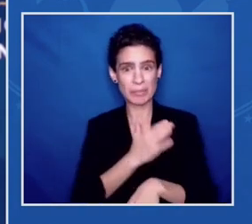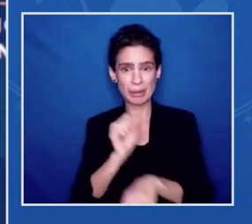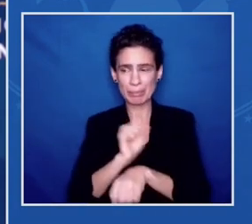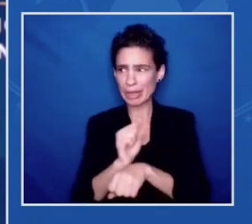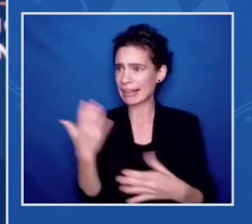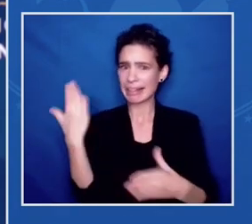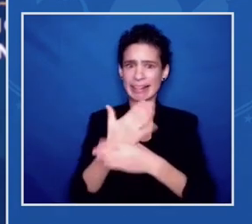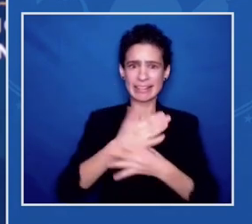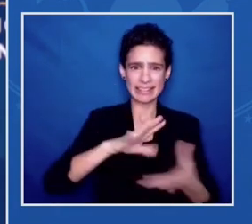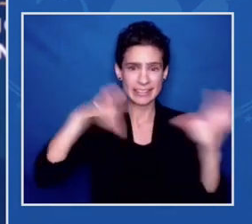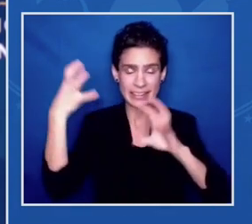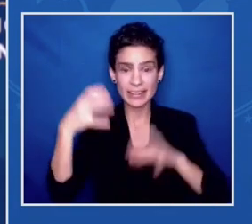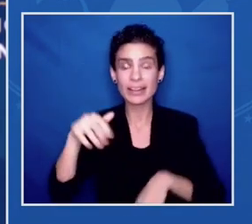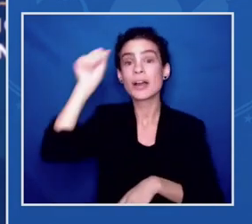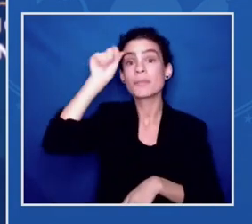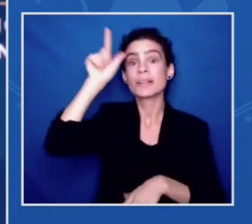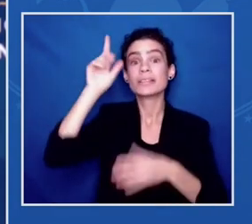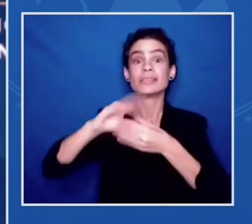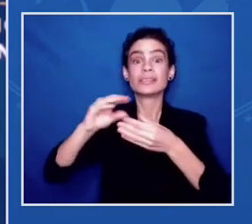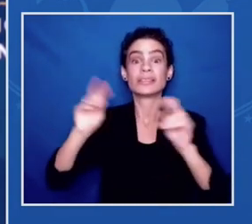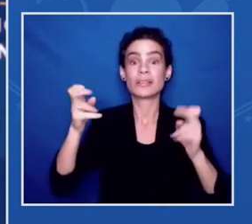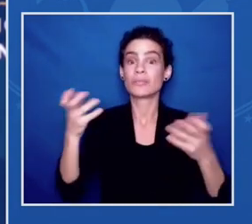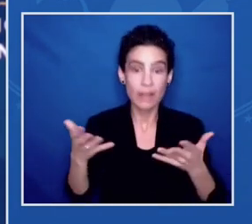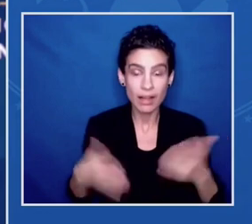chaos. Here's what Lincoln said.